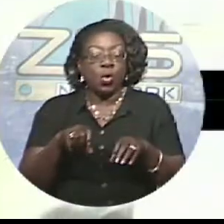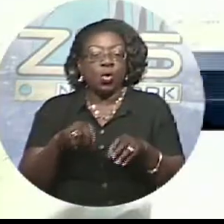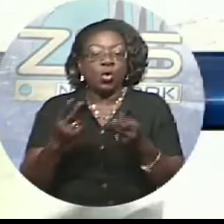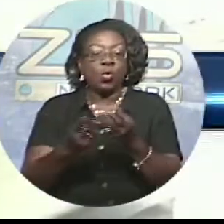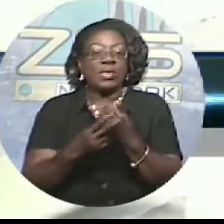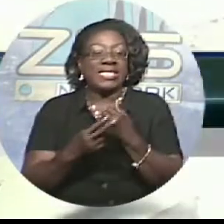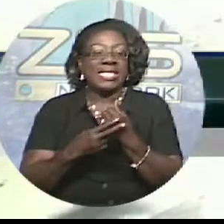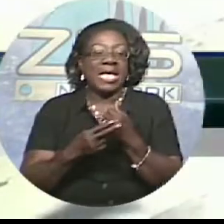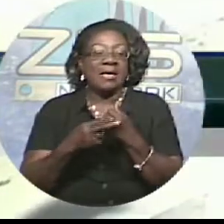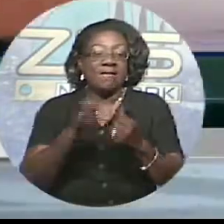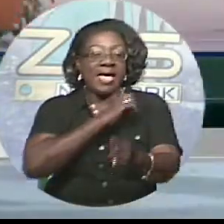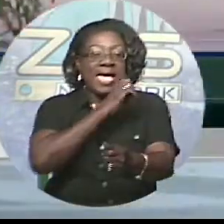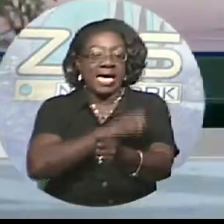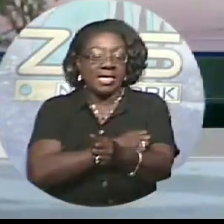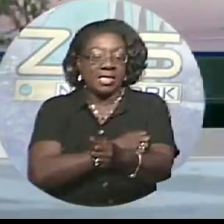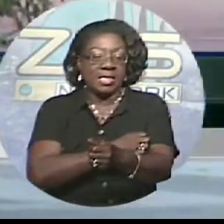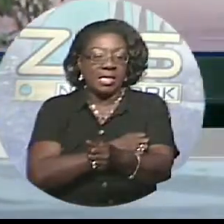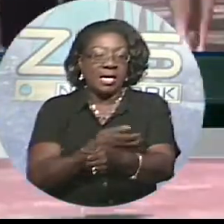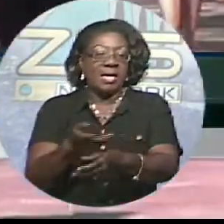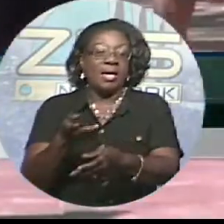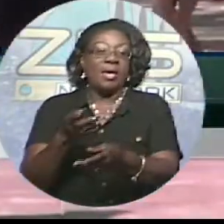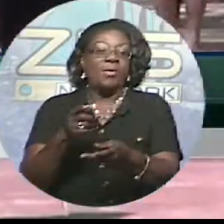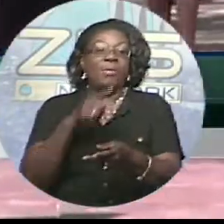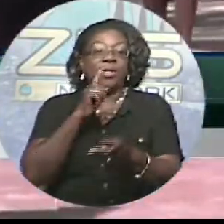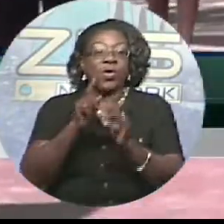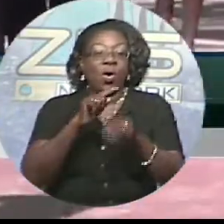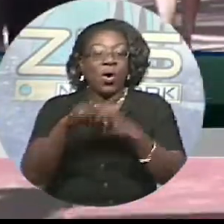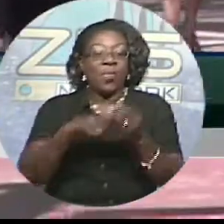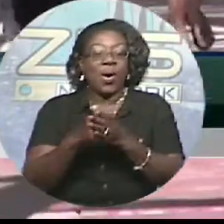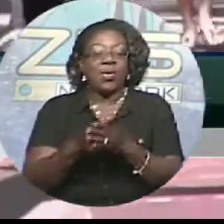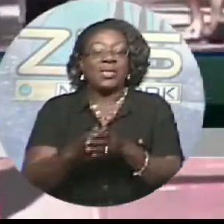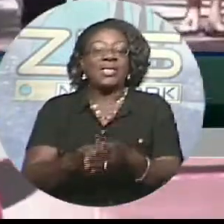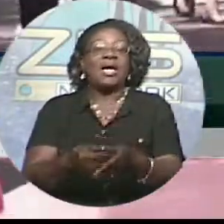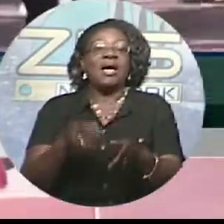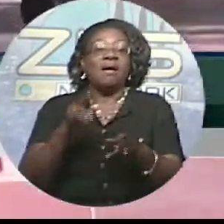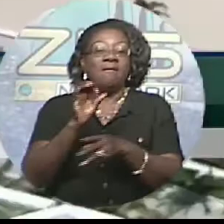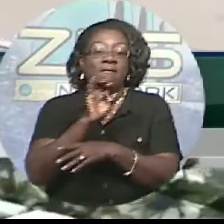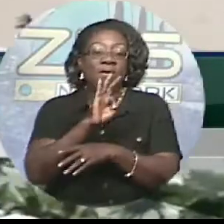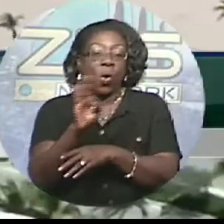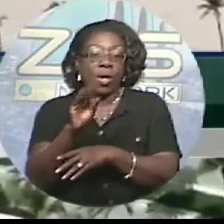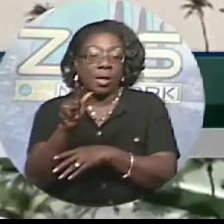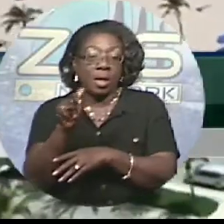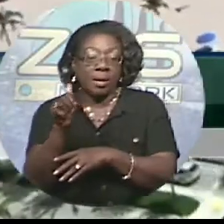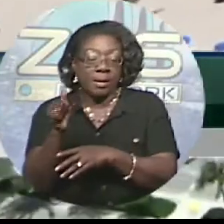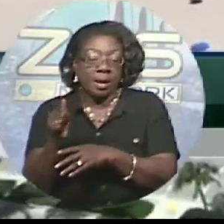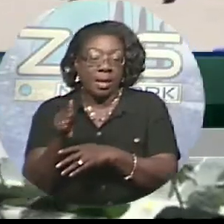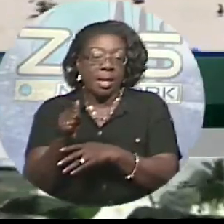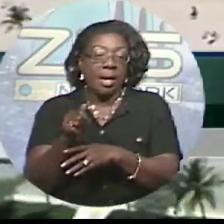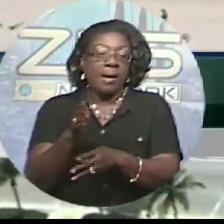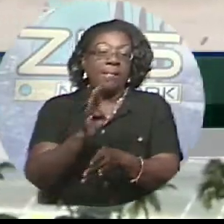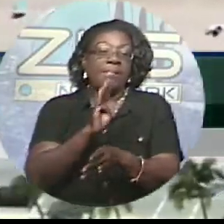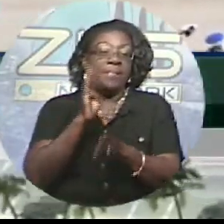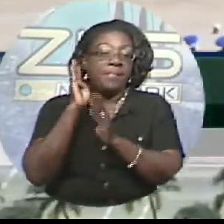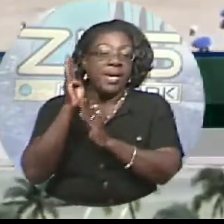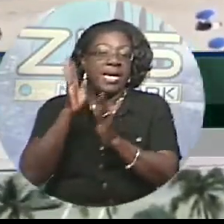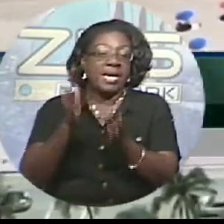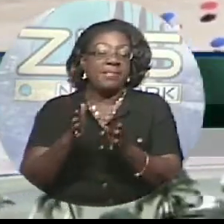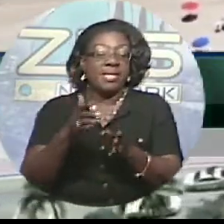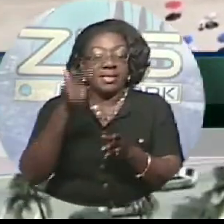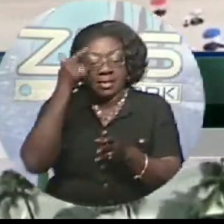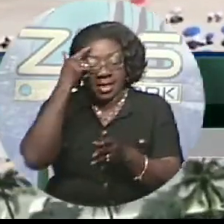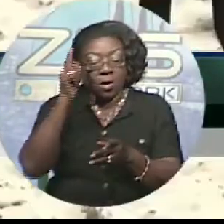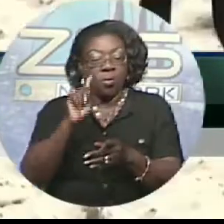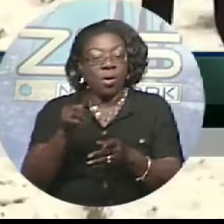and Bahamians think of one thing: affordable shopping. But the long stretches of beach are a haven for thousands looking